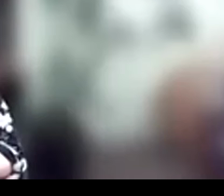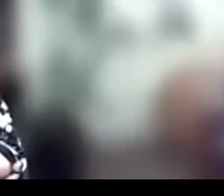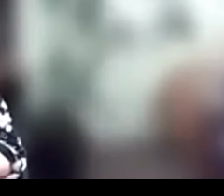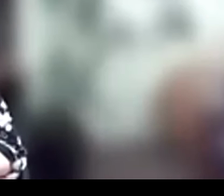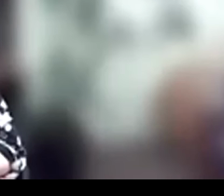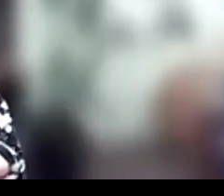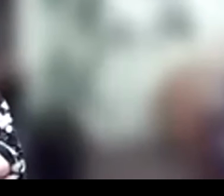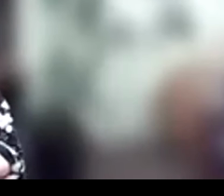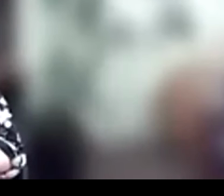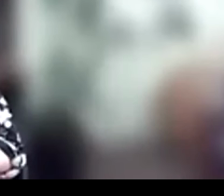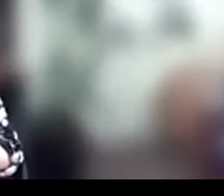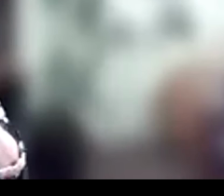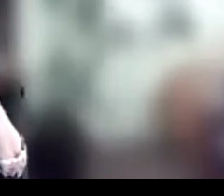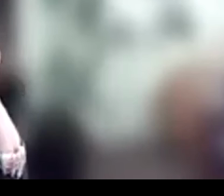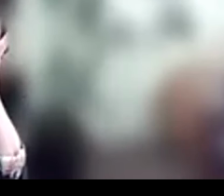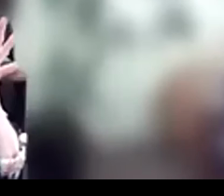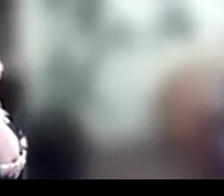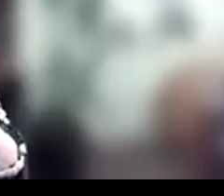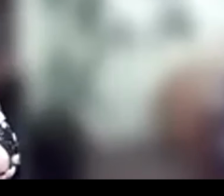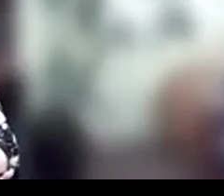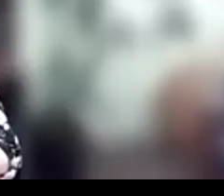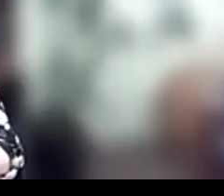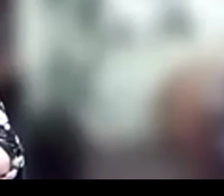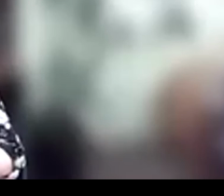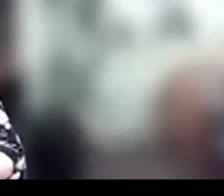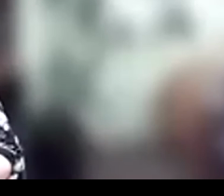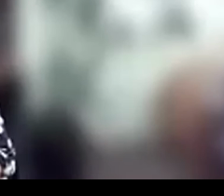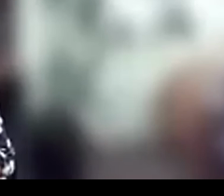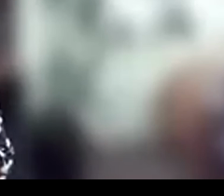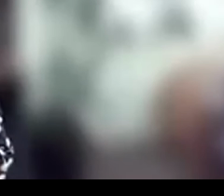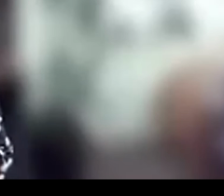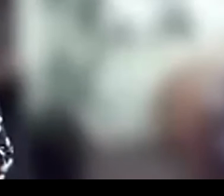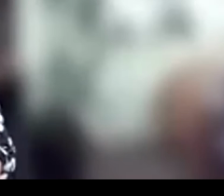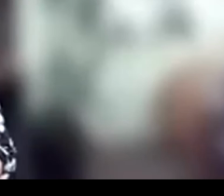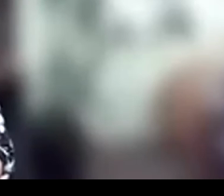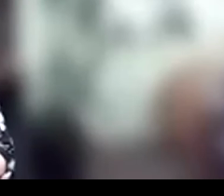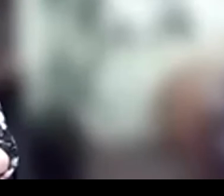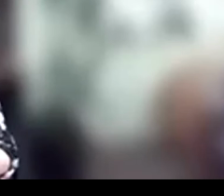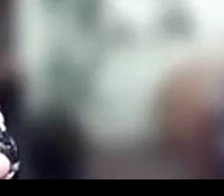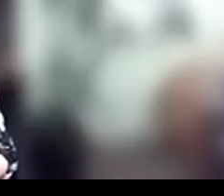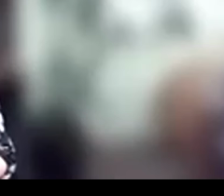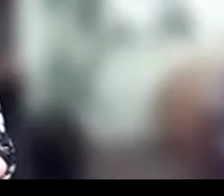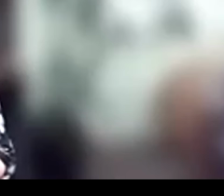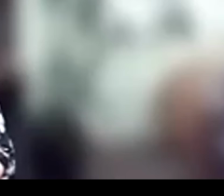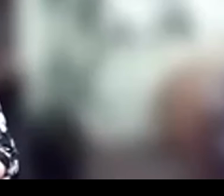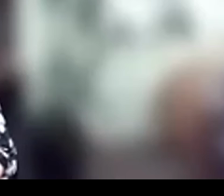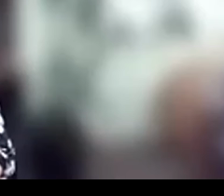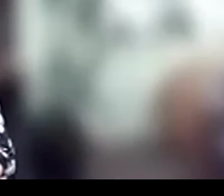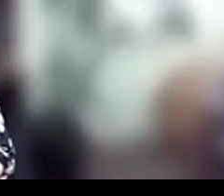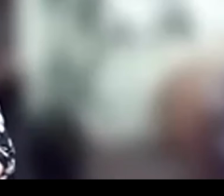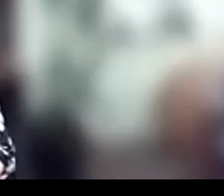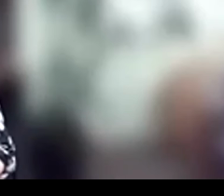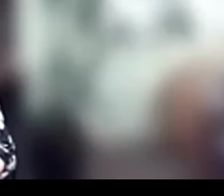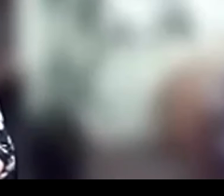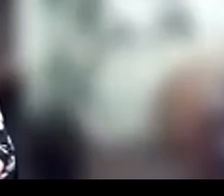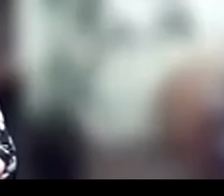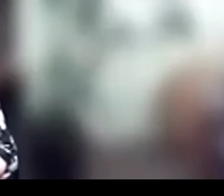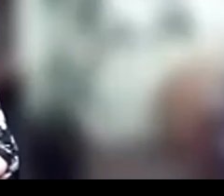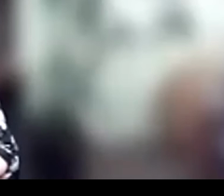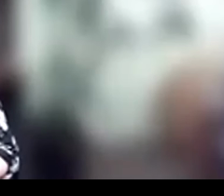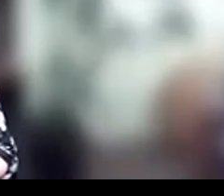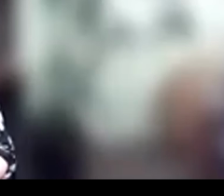our staff. I know his eyes were saying, really? Yes, of course you were. He would have weekly trainings with